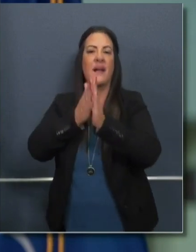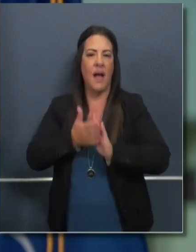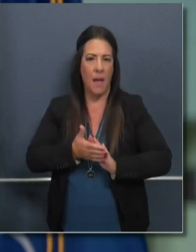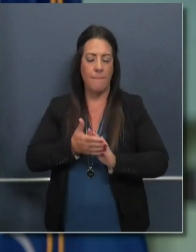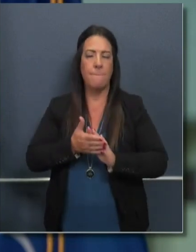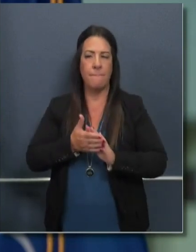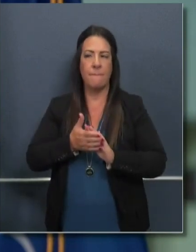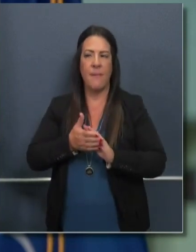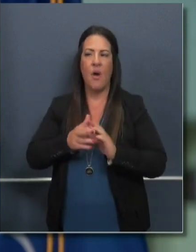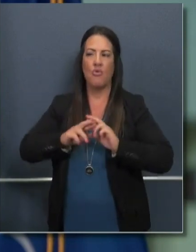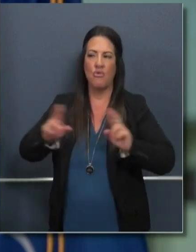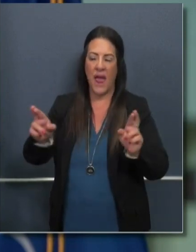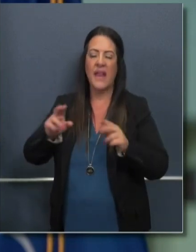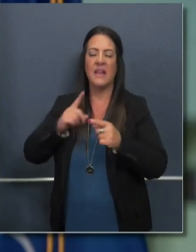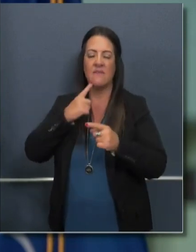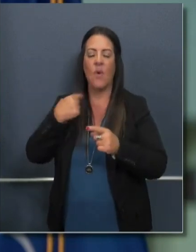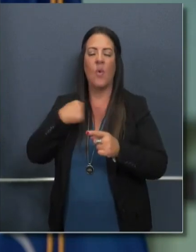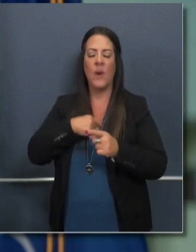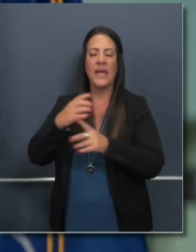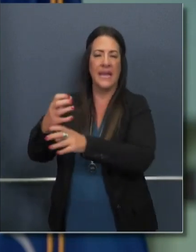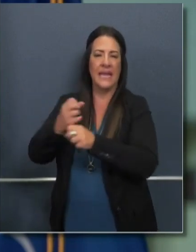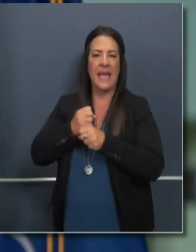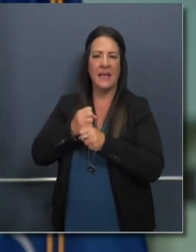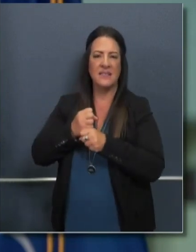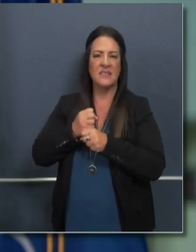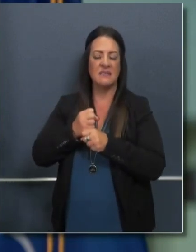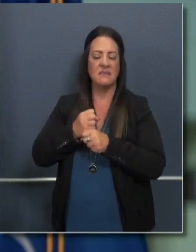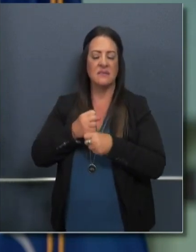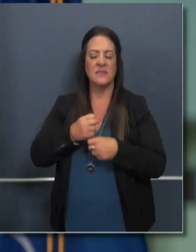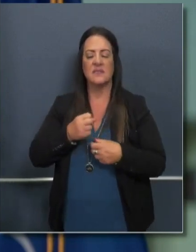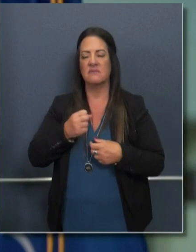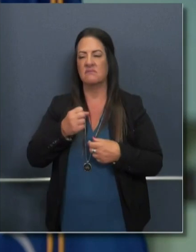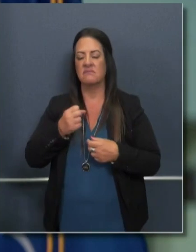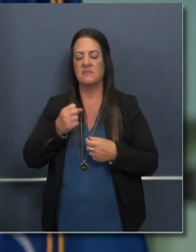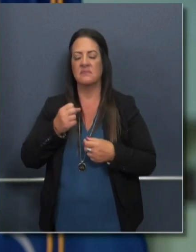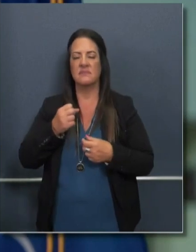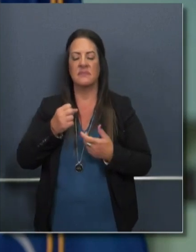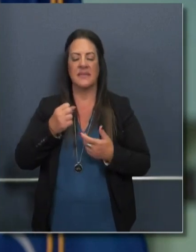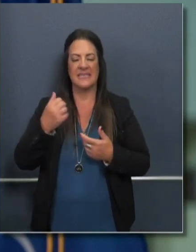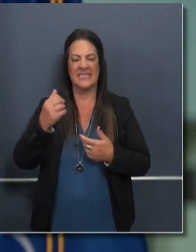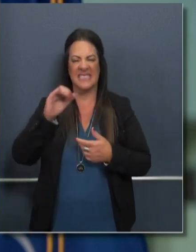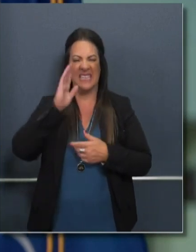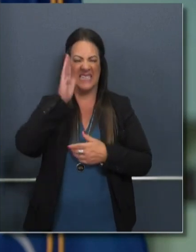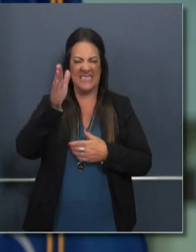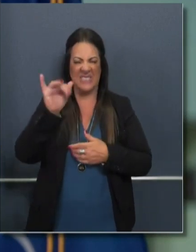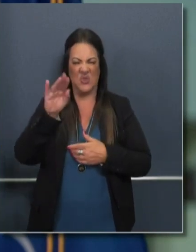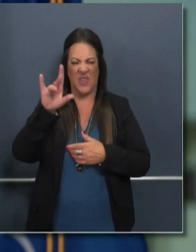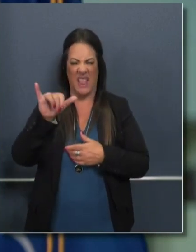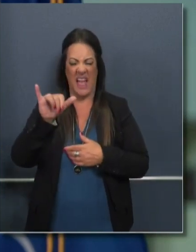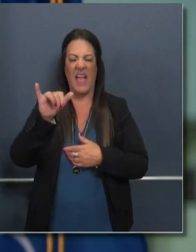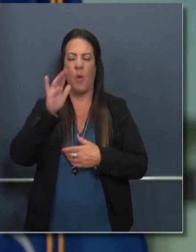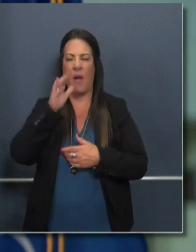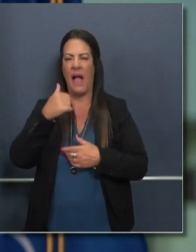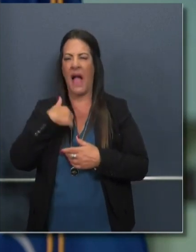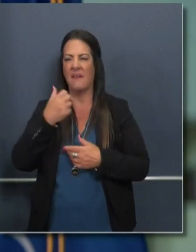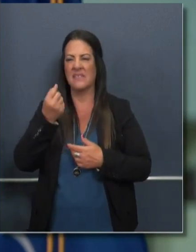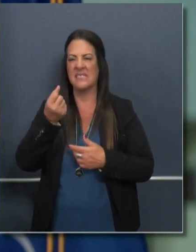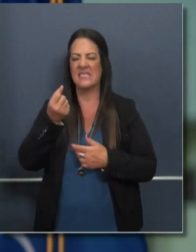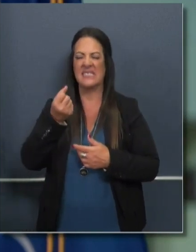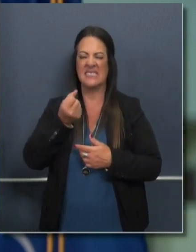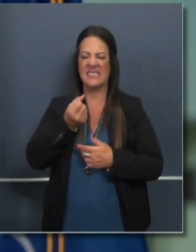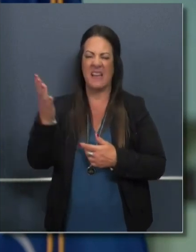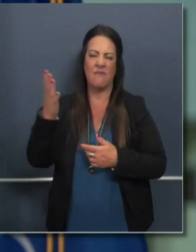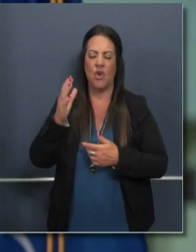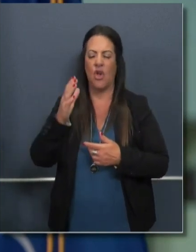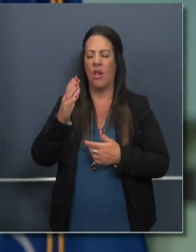number of weeks. They gave a number in the tens and tens of thousands in July that will be made available. And I think that's